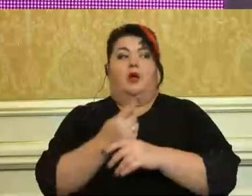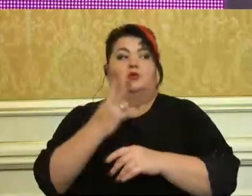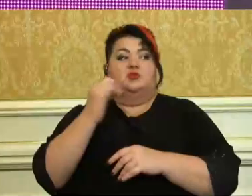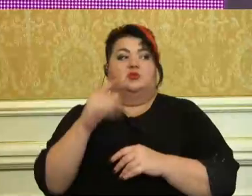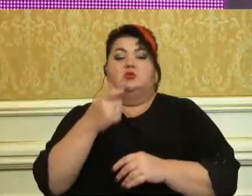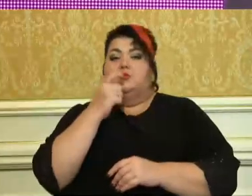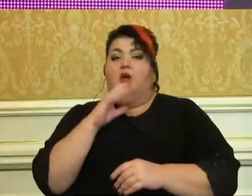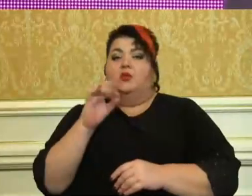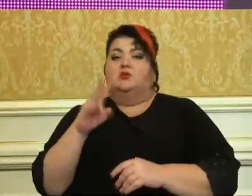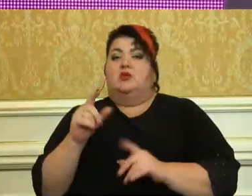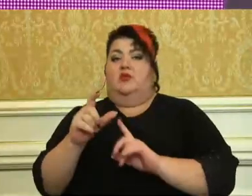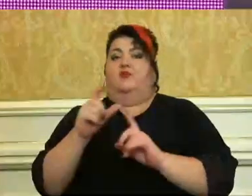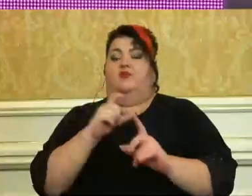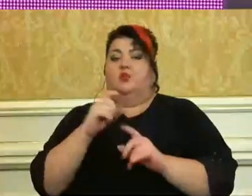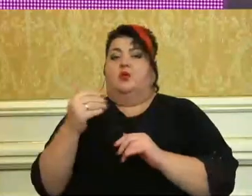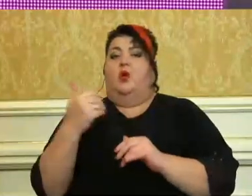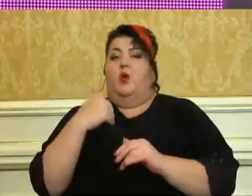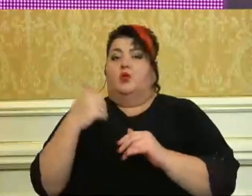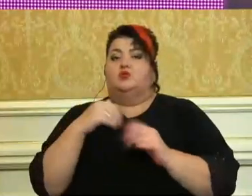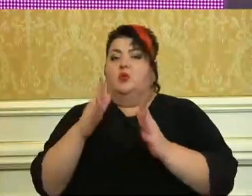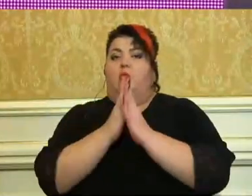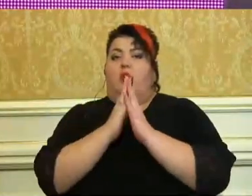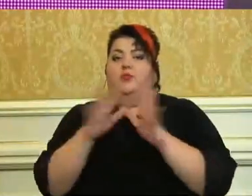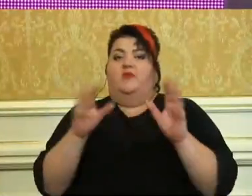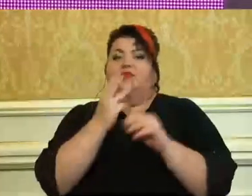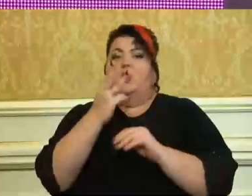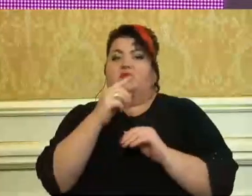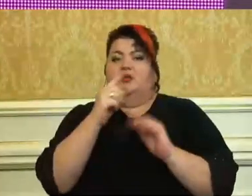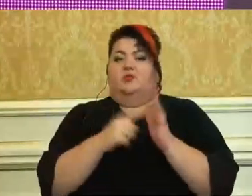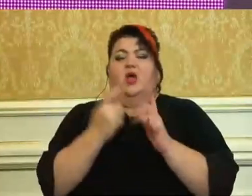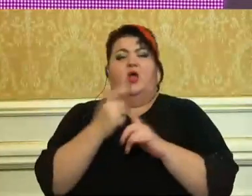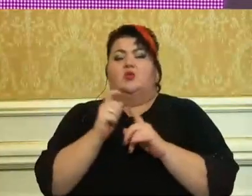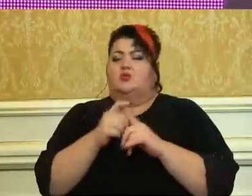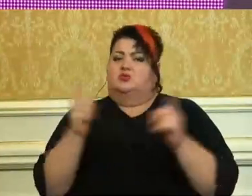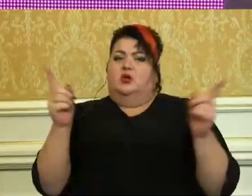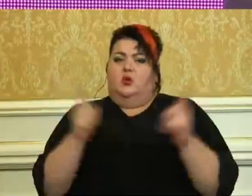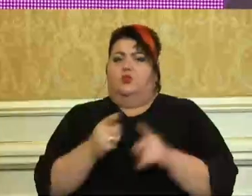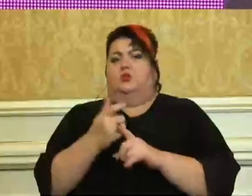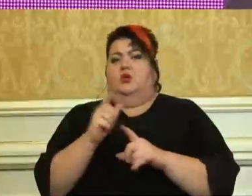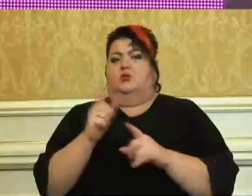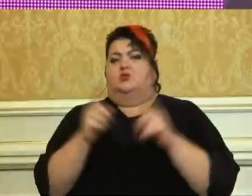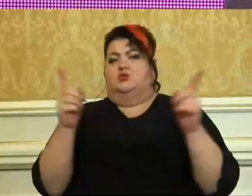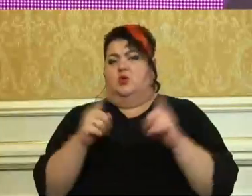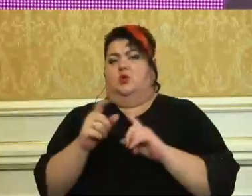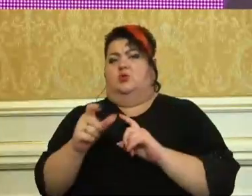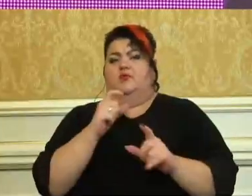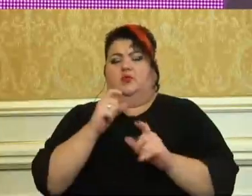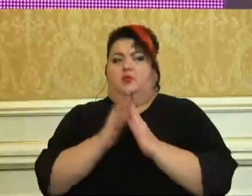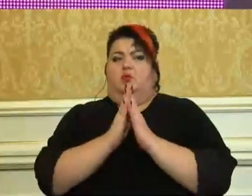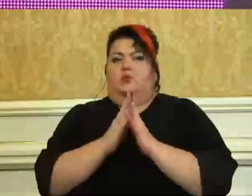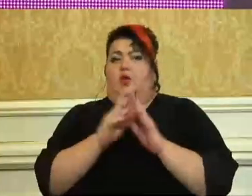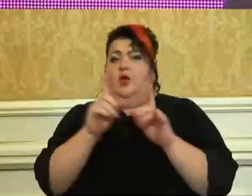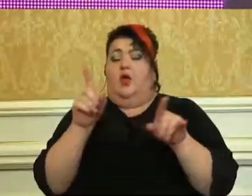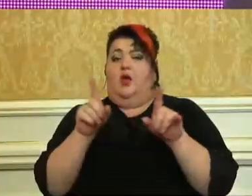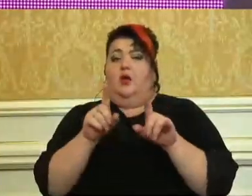So before Mrs. Oksana, I provide you with answers, so well, I want to ask only one question, please, very